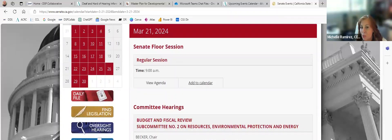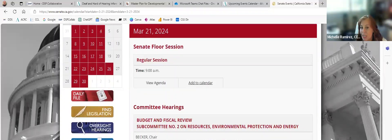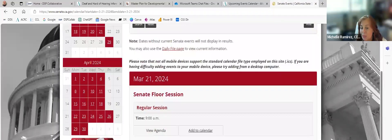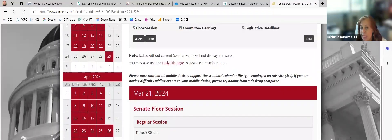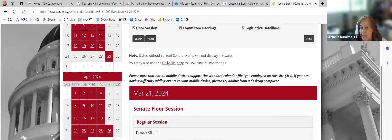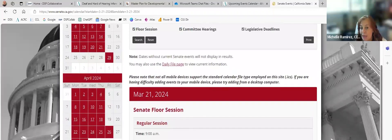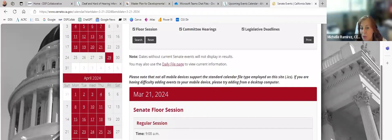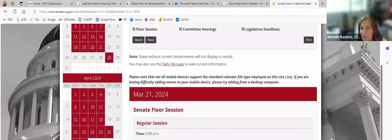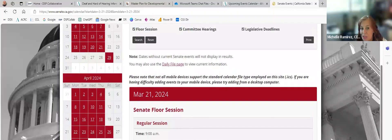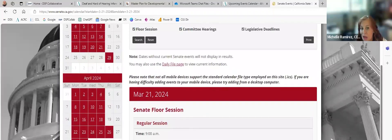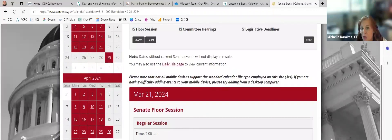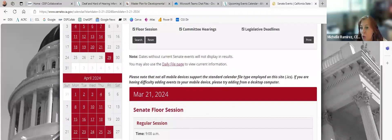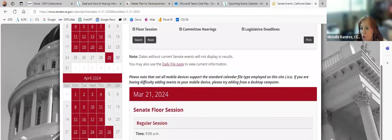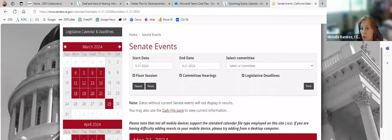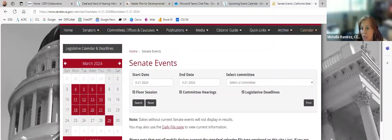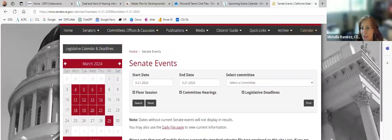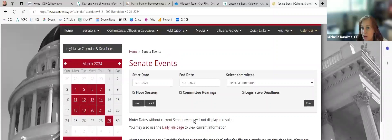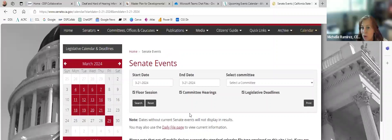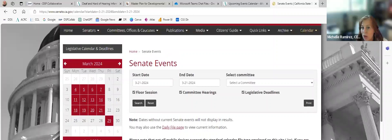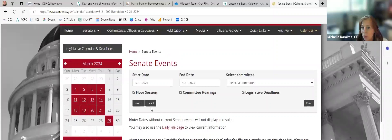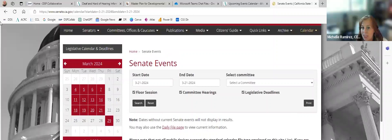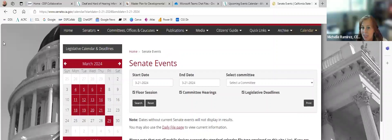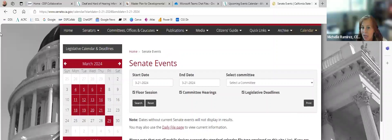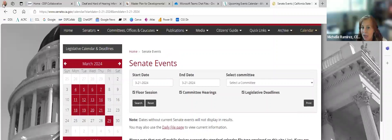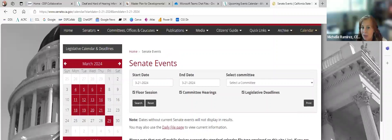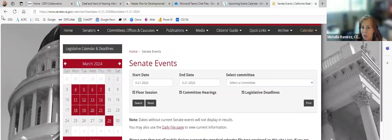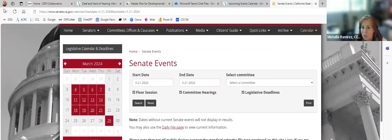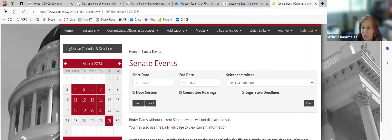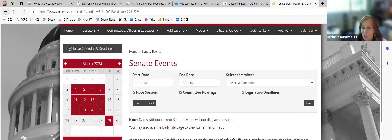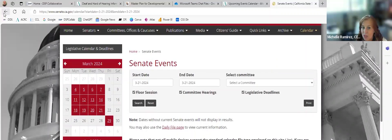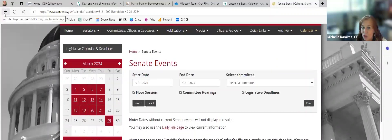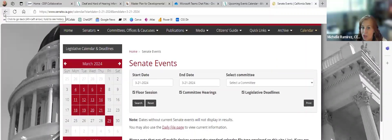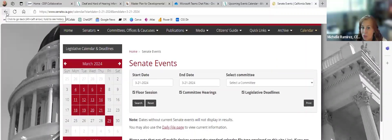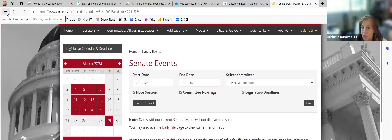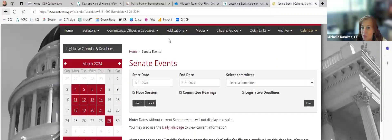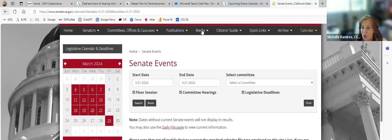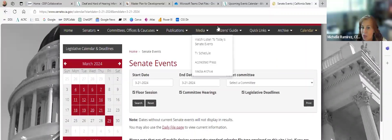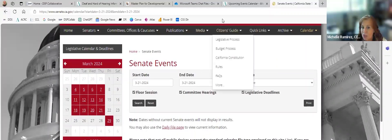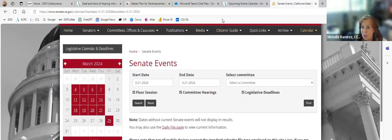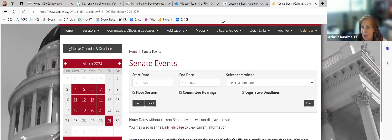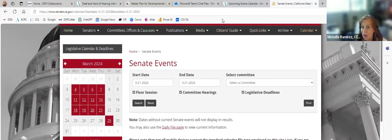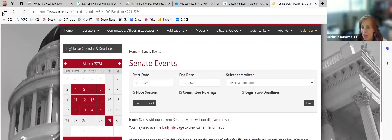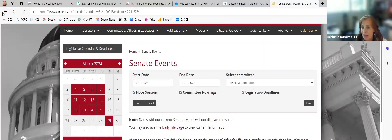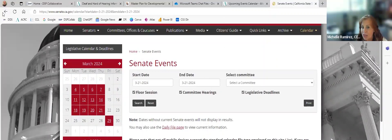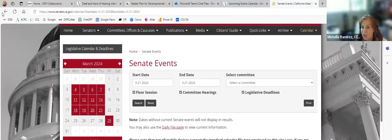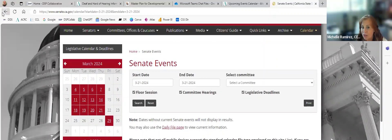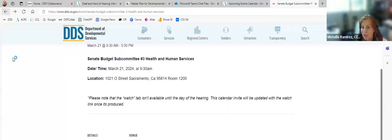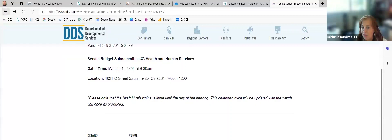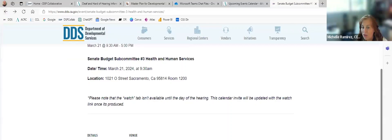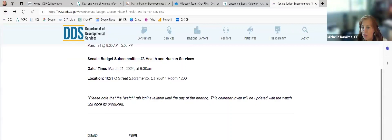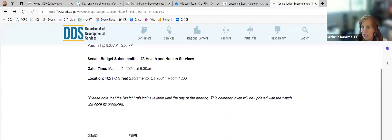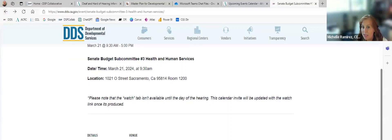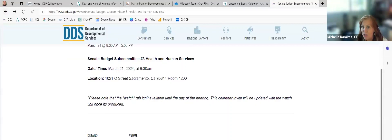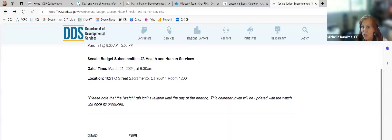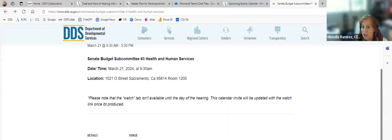It's in the Swings Place, which is on O Street. So we did secure a larger room, so it should be better than last year if